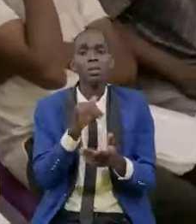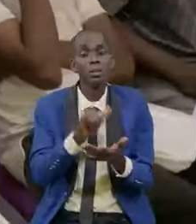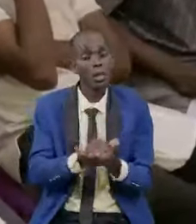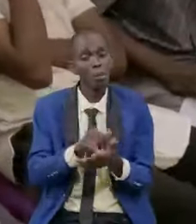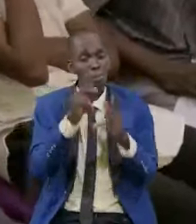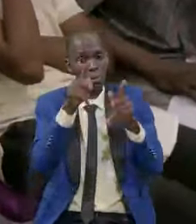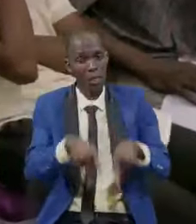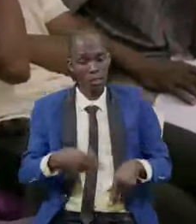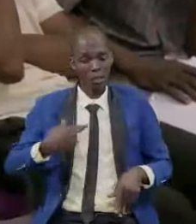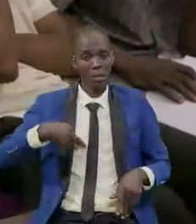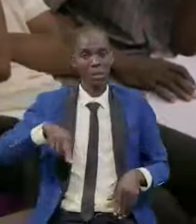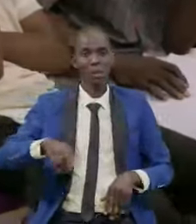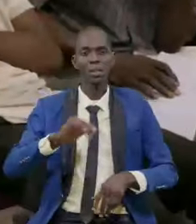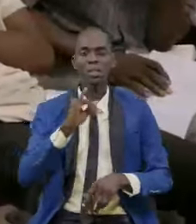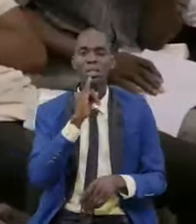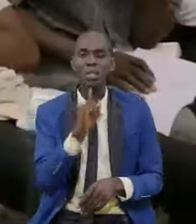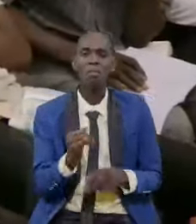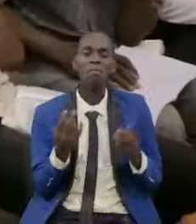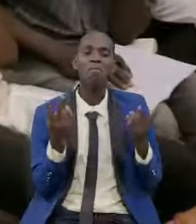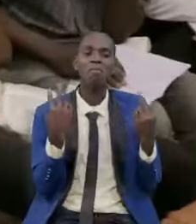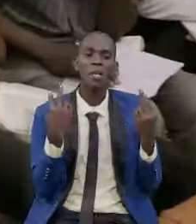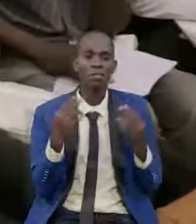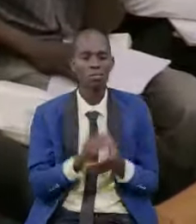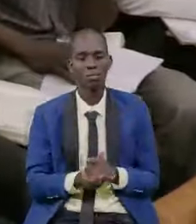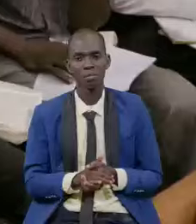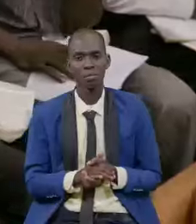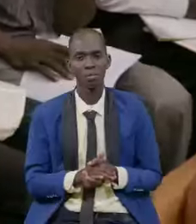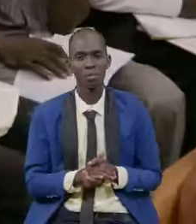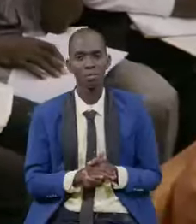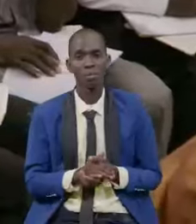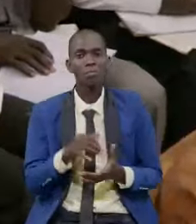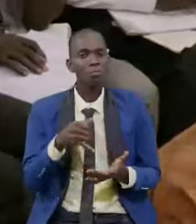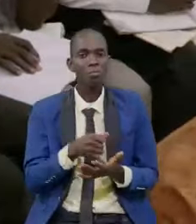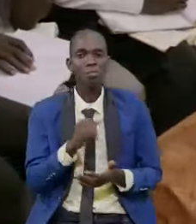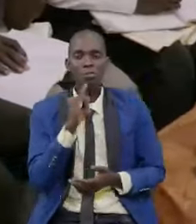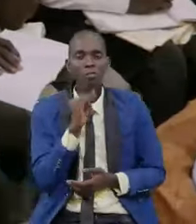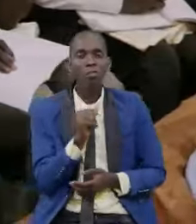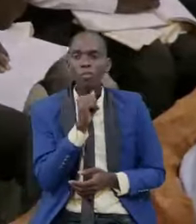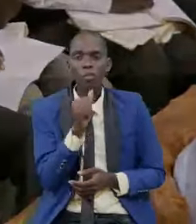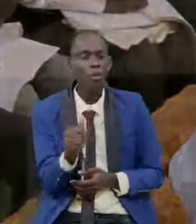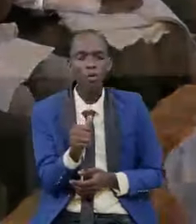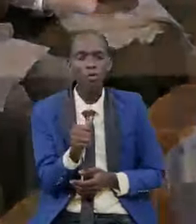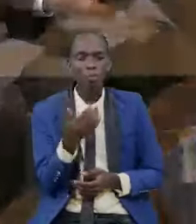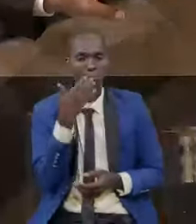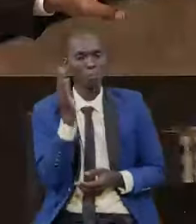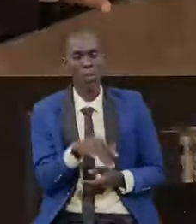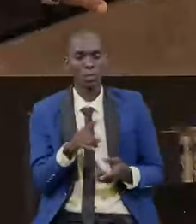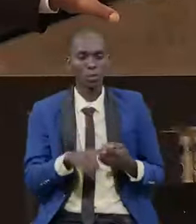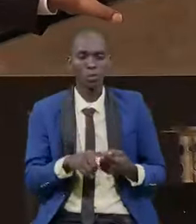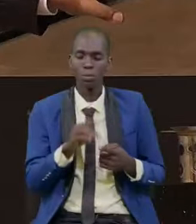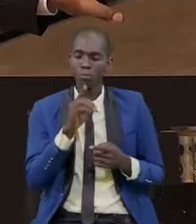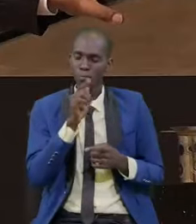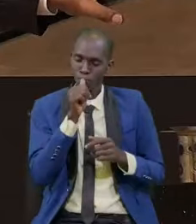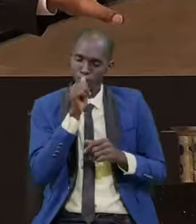religion is vain. You know, it's not a crime to be quiet.